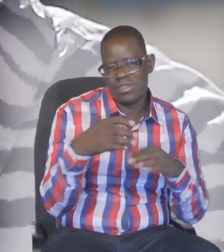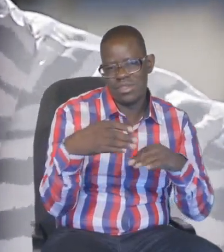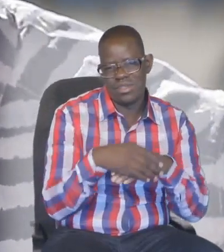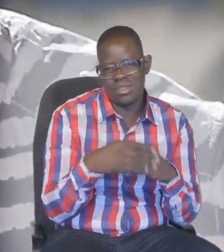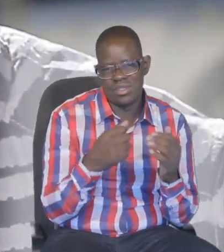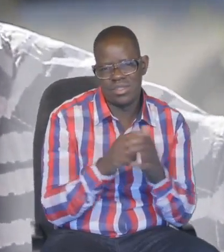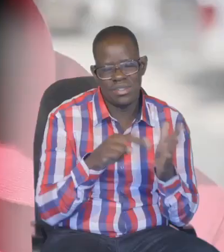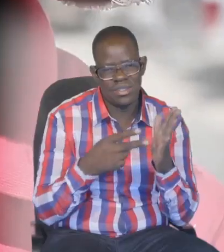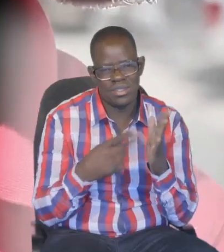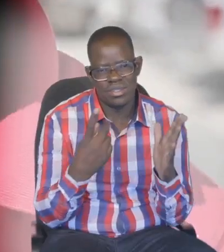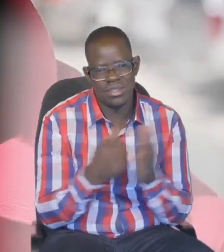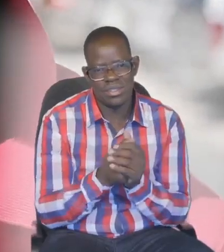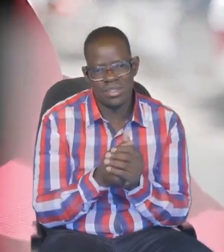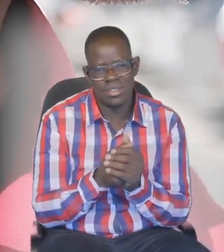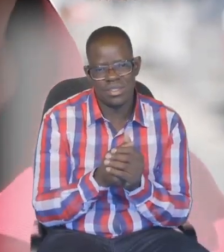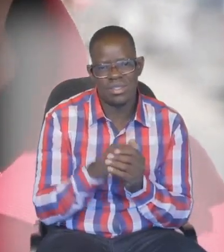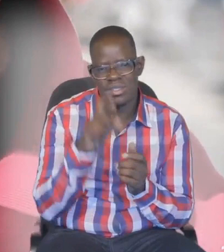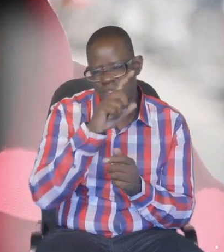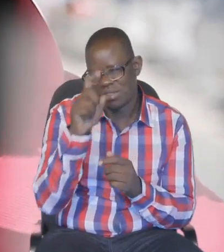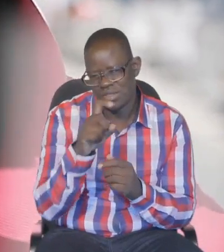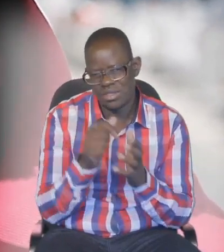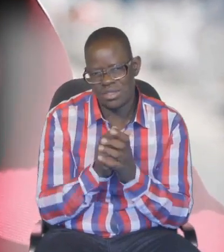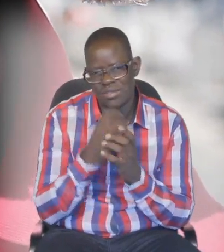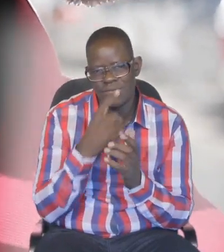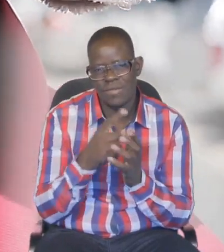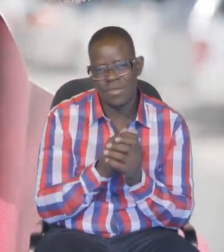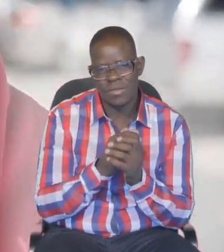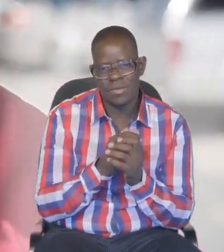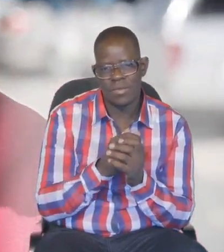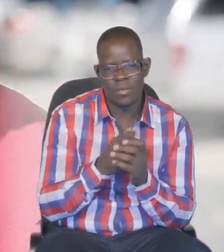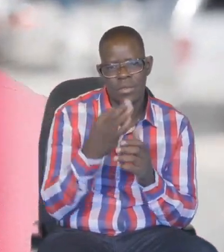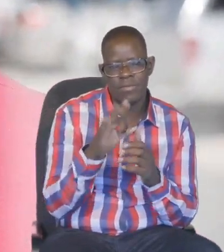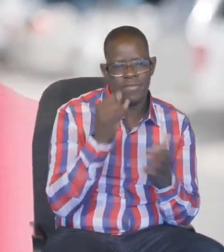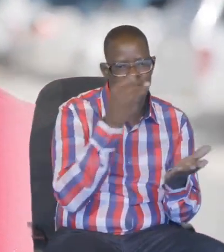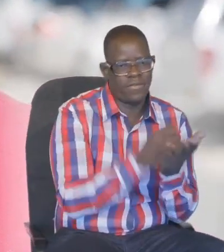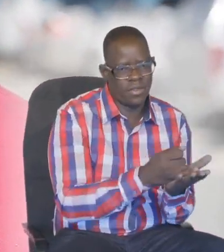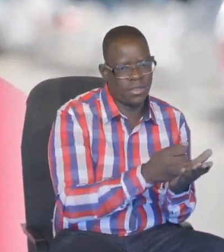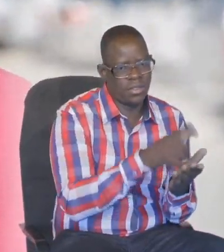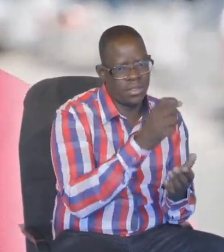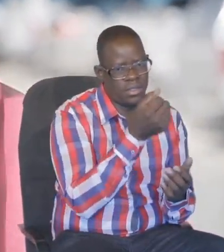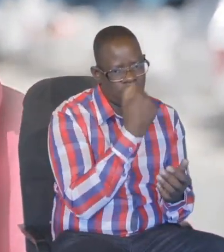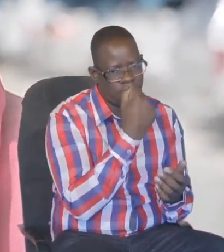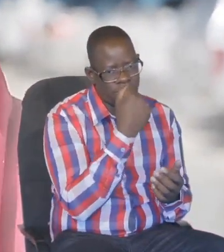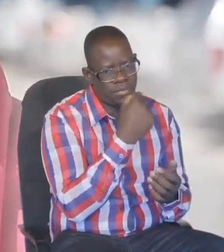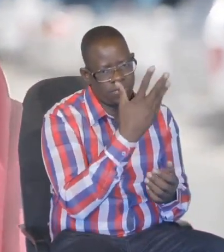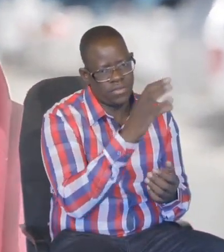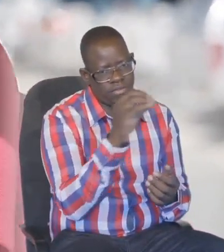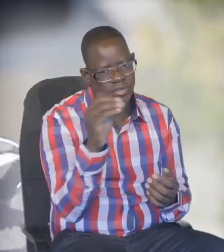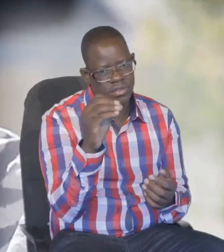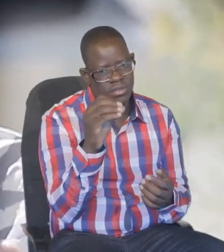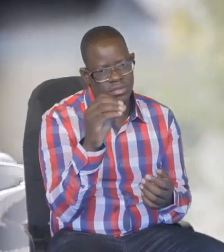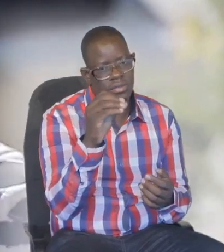what does that even mean? I've asked her the same question. And she said since we're debtors to Edgar's, the debt balance of 500 is what we